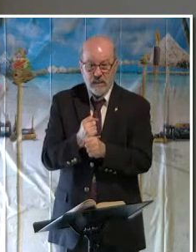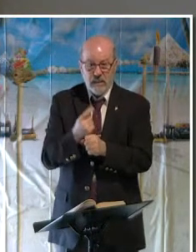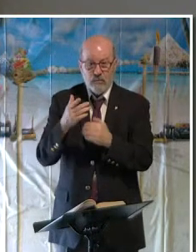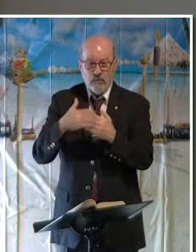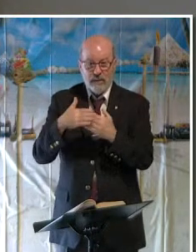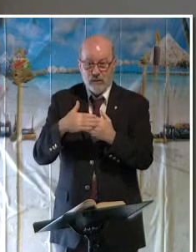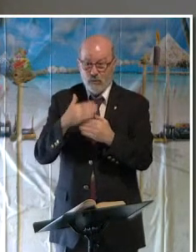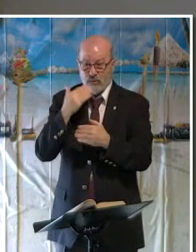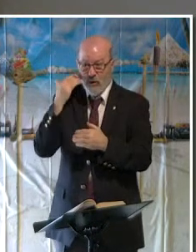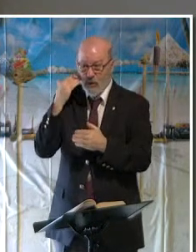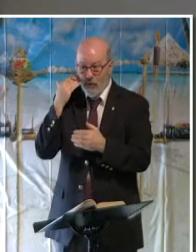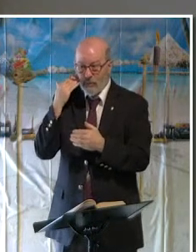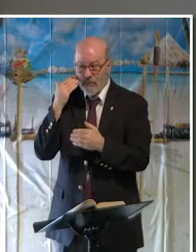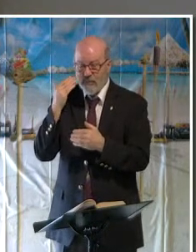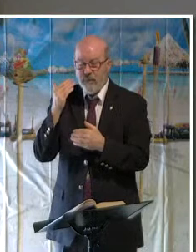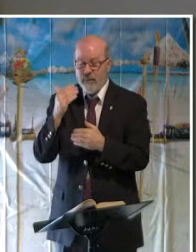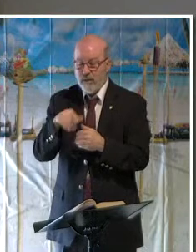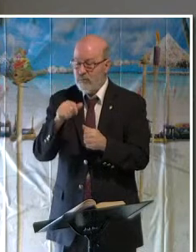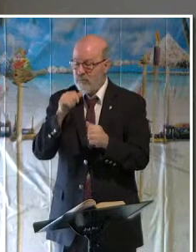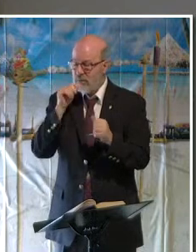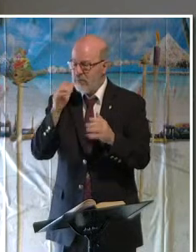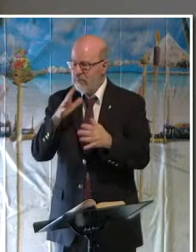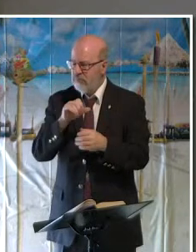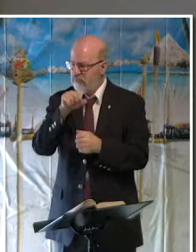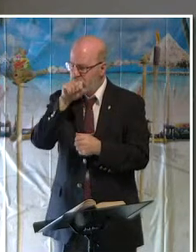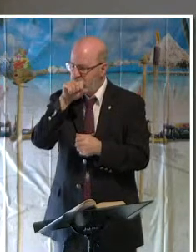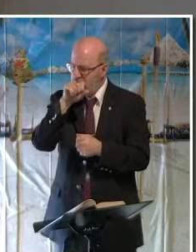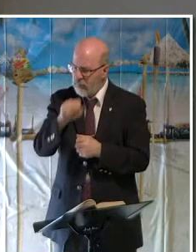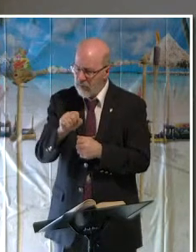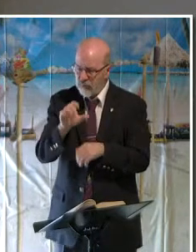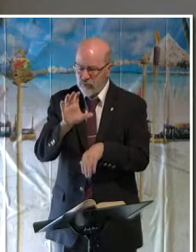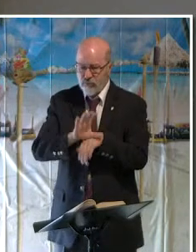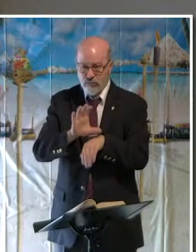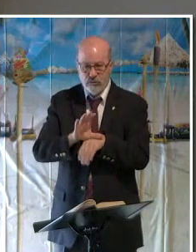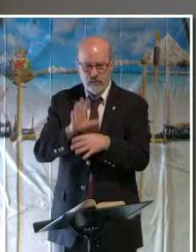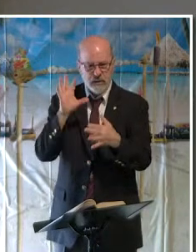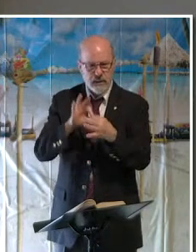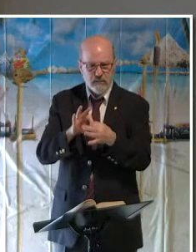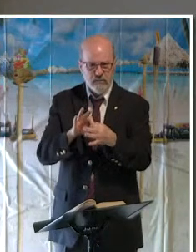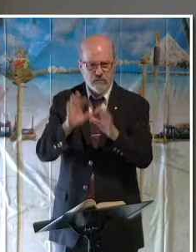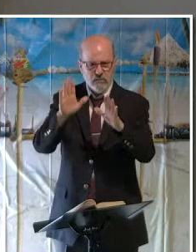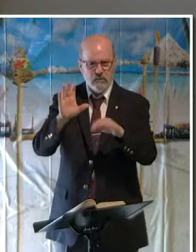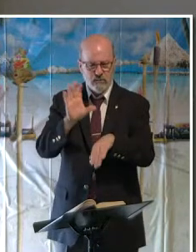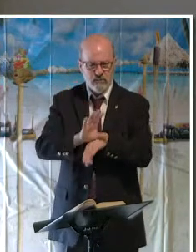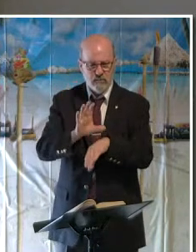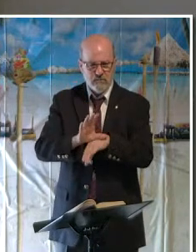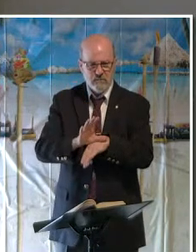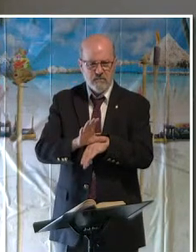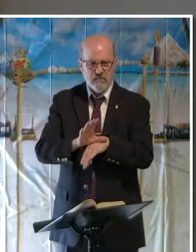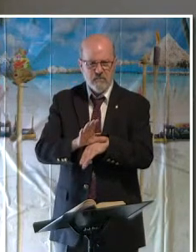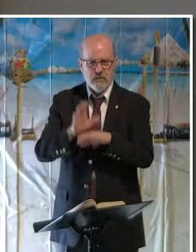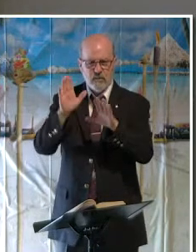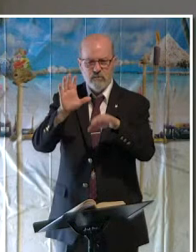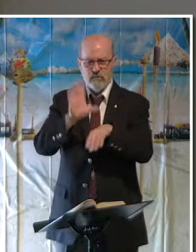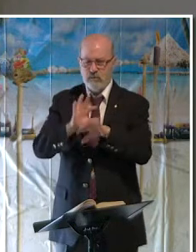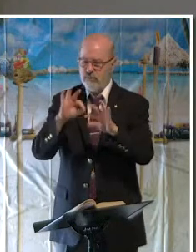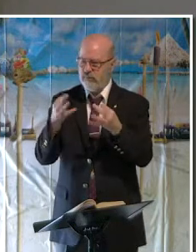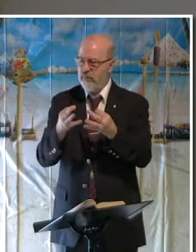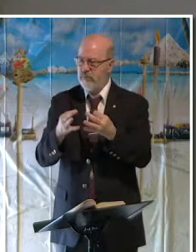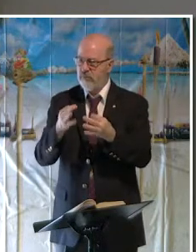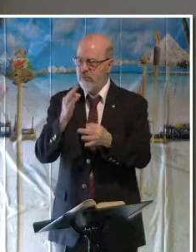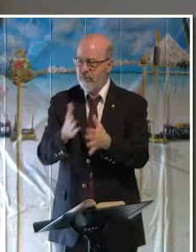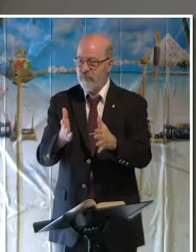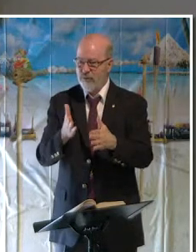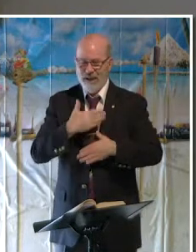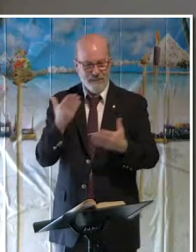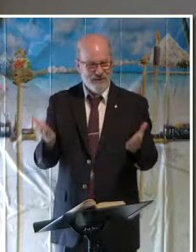close to home. And you would love it. The church that it's connected with is a wonderful church family. So Faithway,